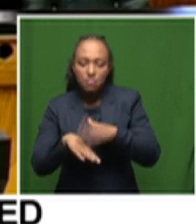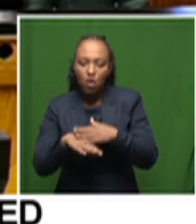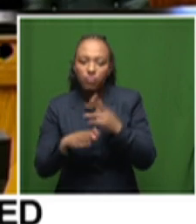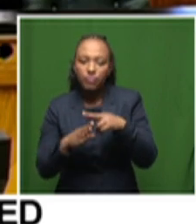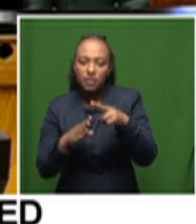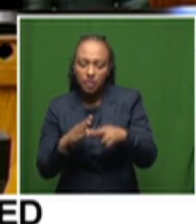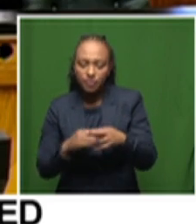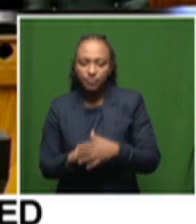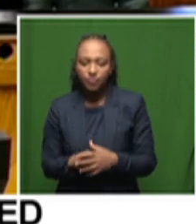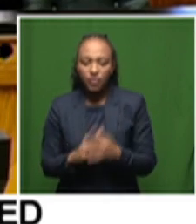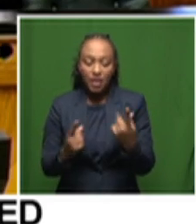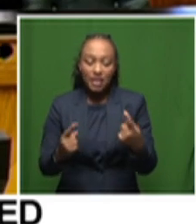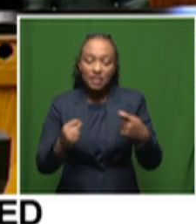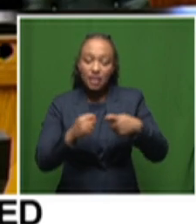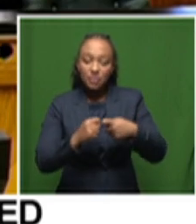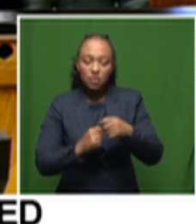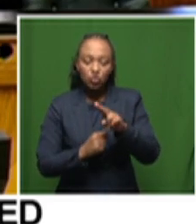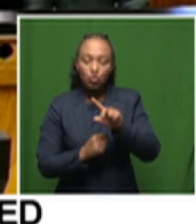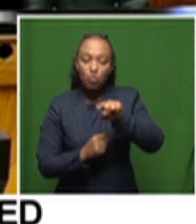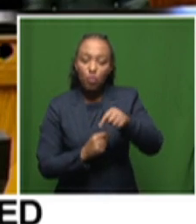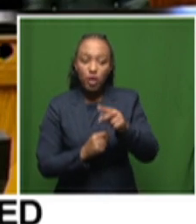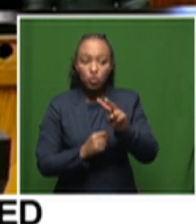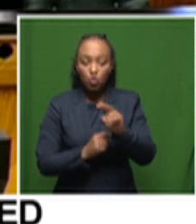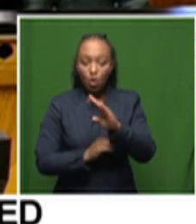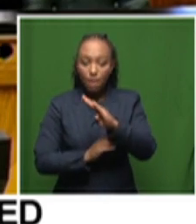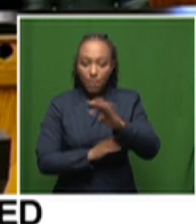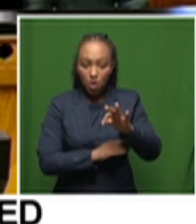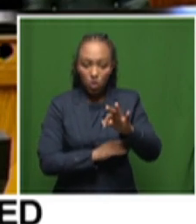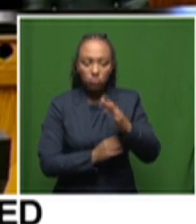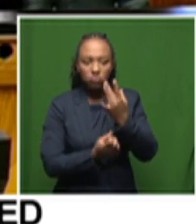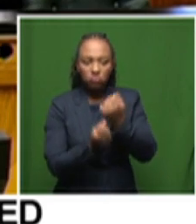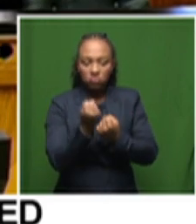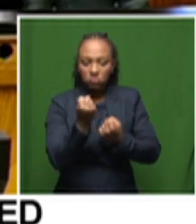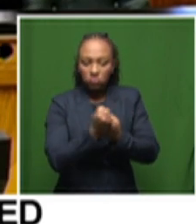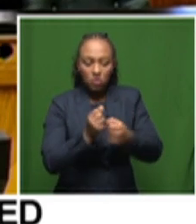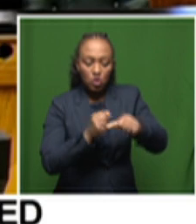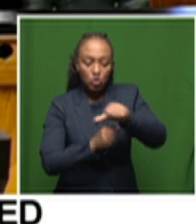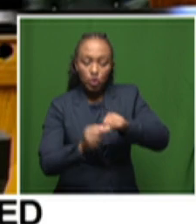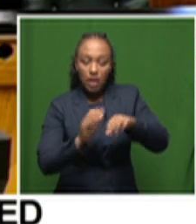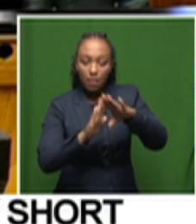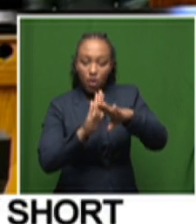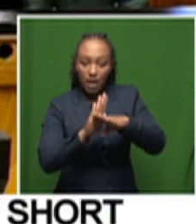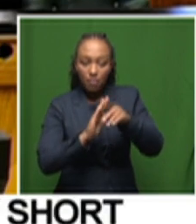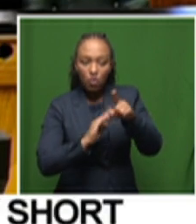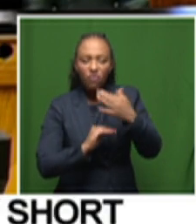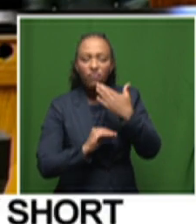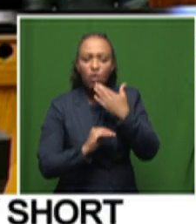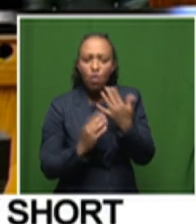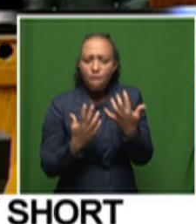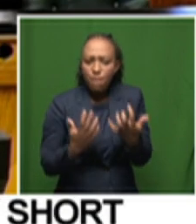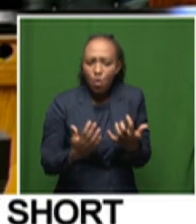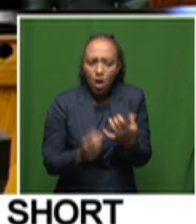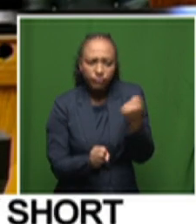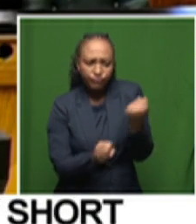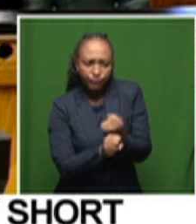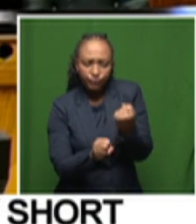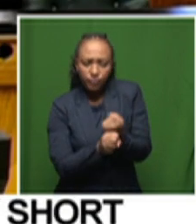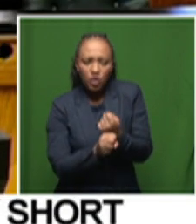Subsidies of 2.2 billion will support the social housing program aimed at poor working South